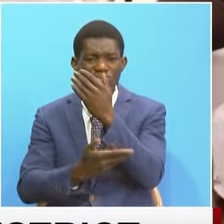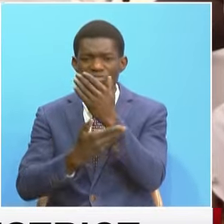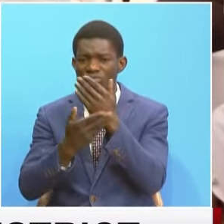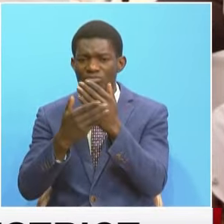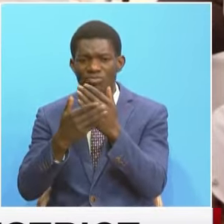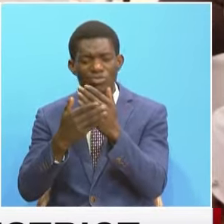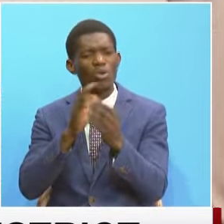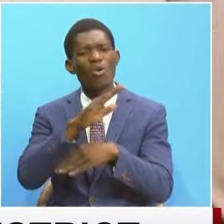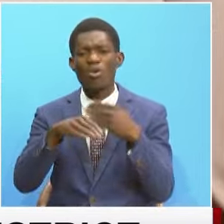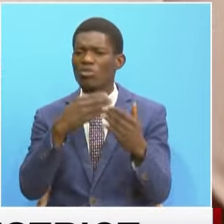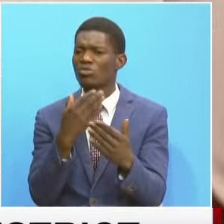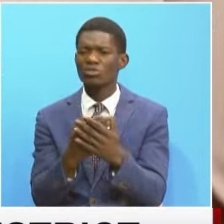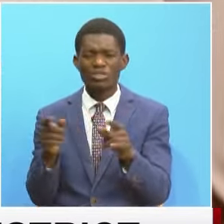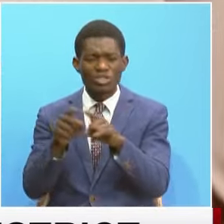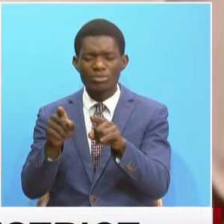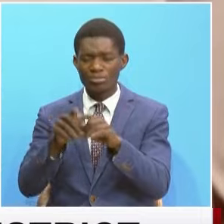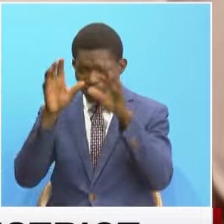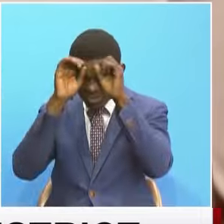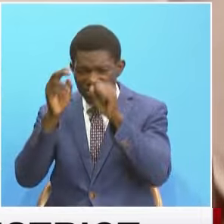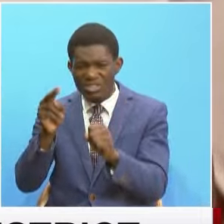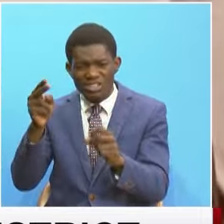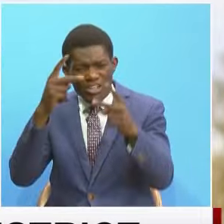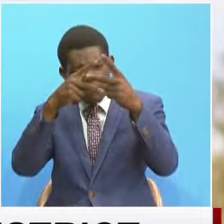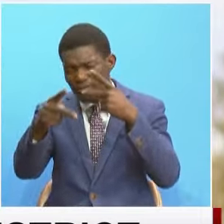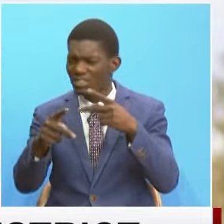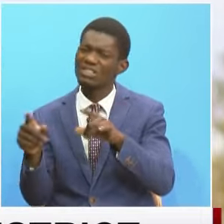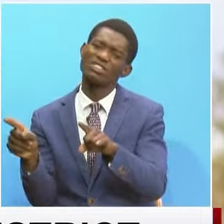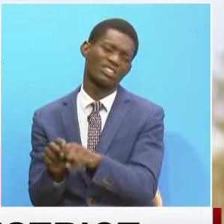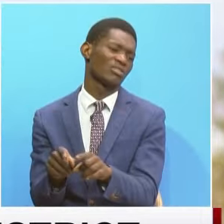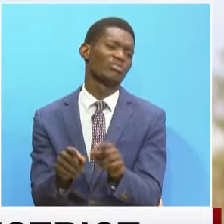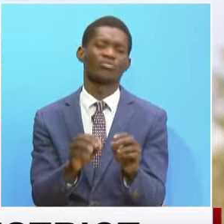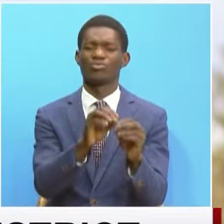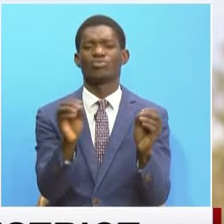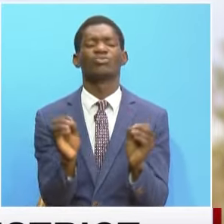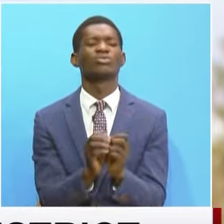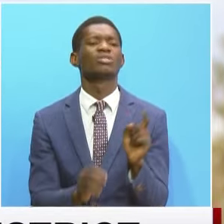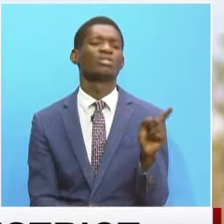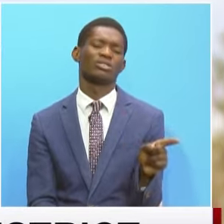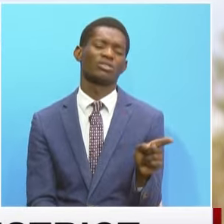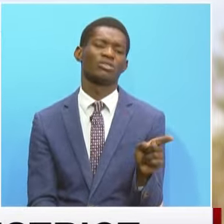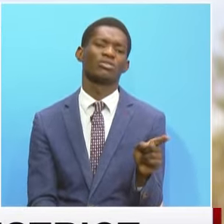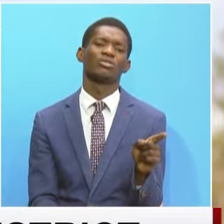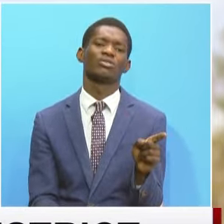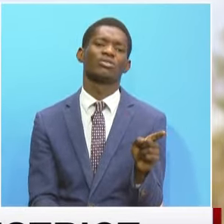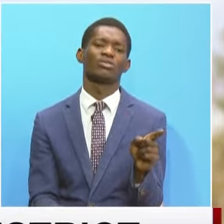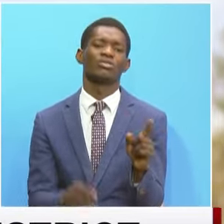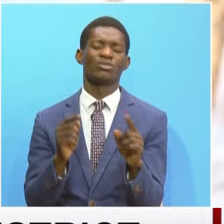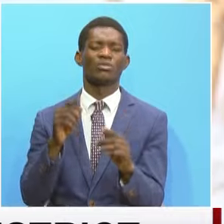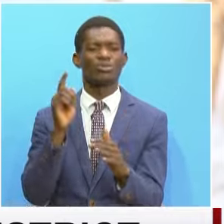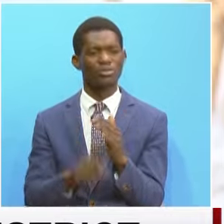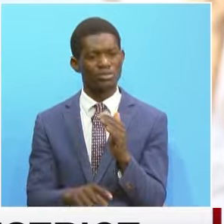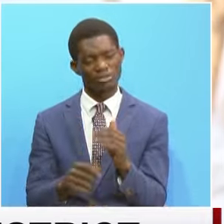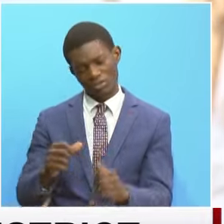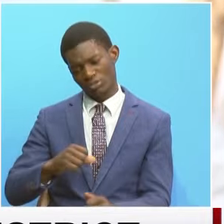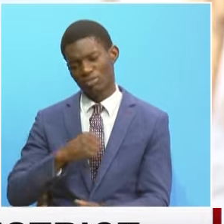the vision of His Excellency President Hage Geingob. He has been preaching about resilience in terms of sustaining ourselves.